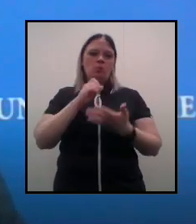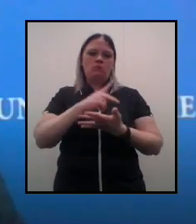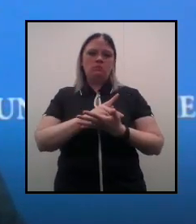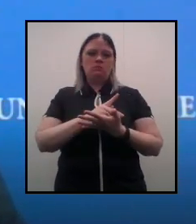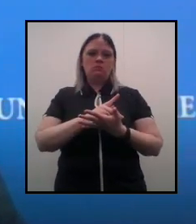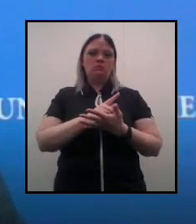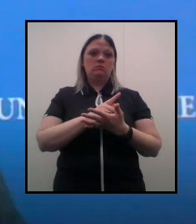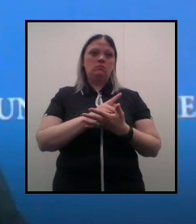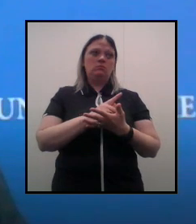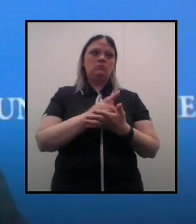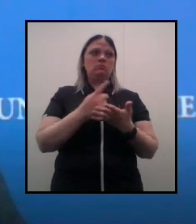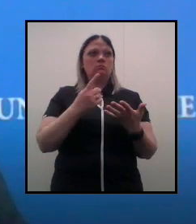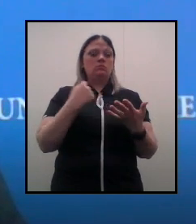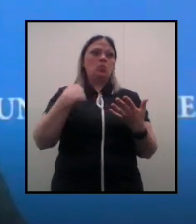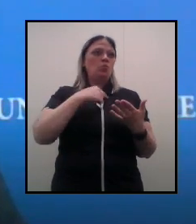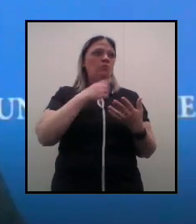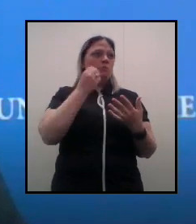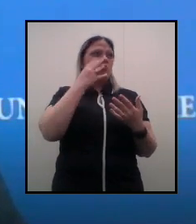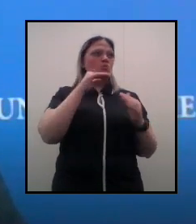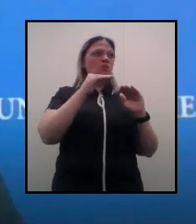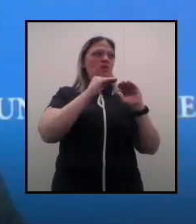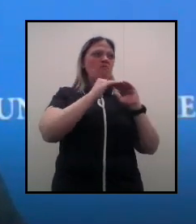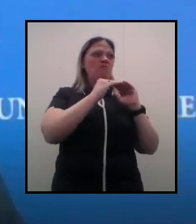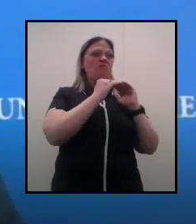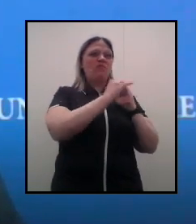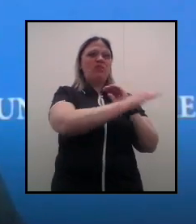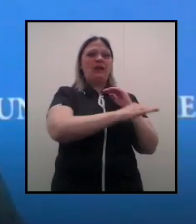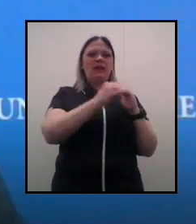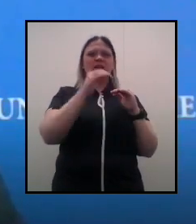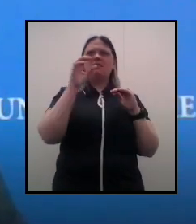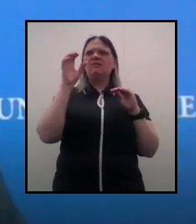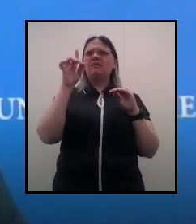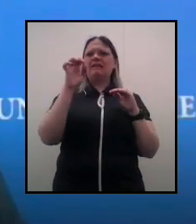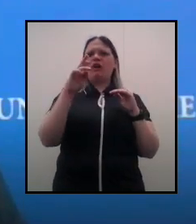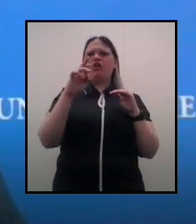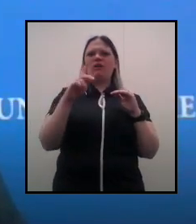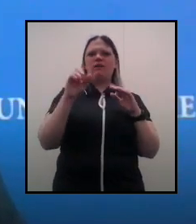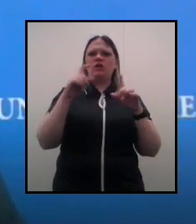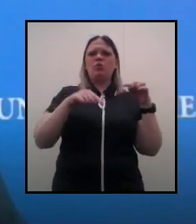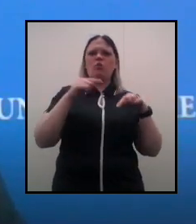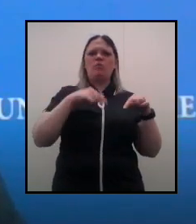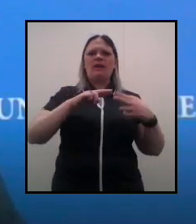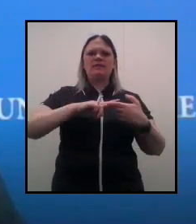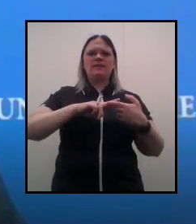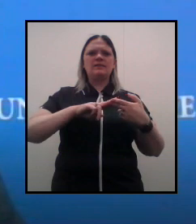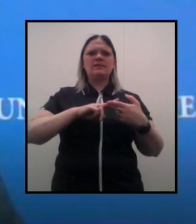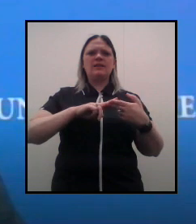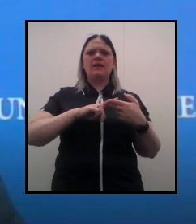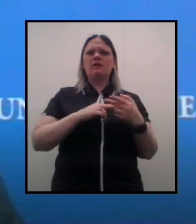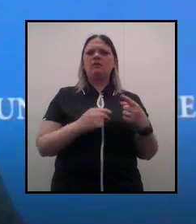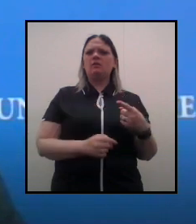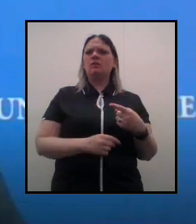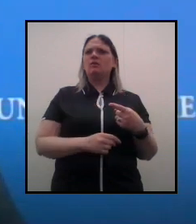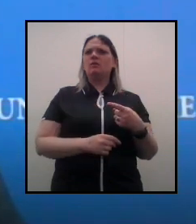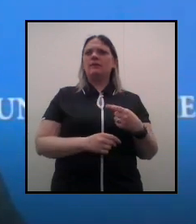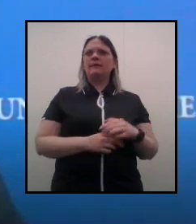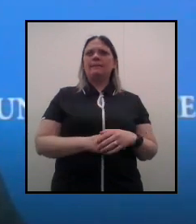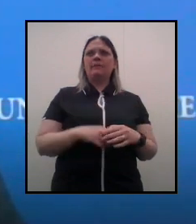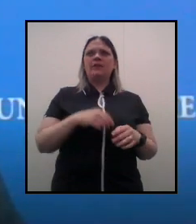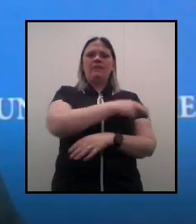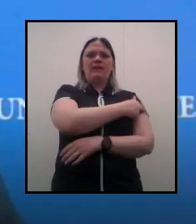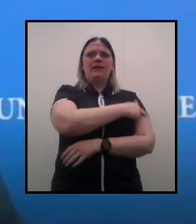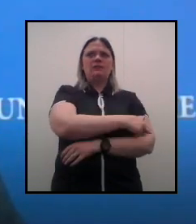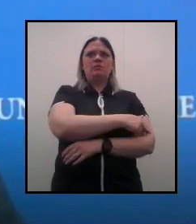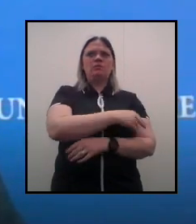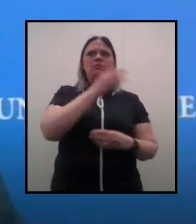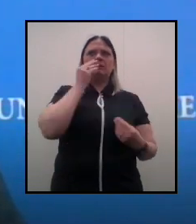showed in the little screen. If you could go back to Derek and find it and then put it on the screen, the